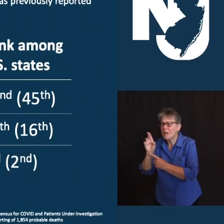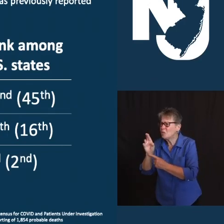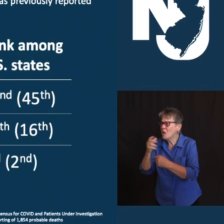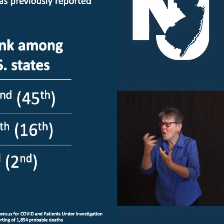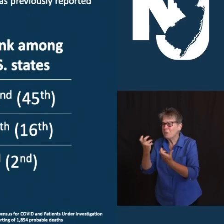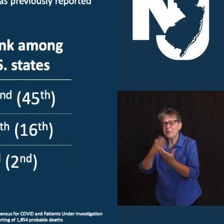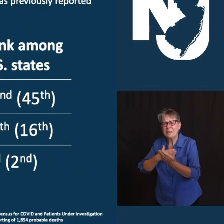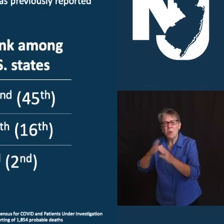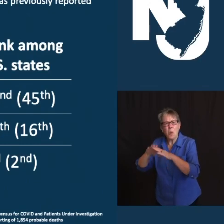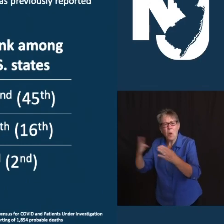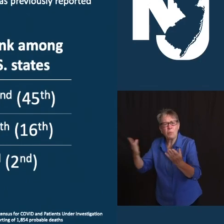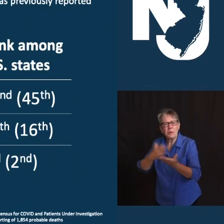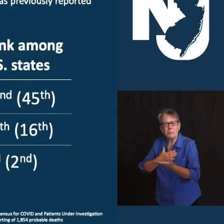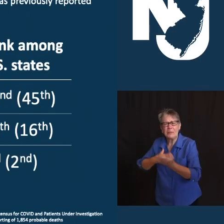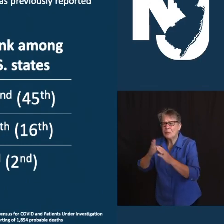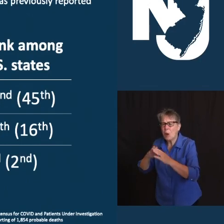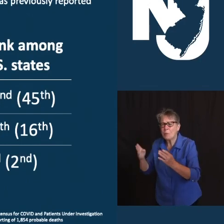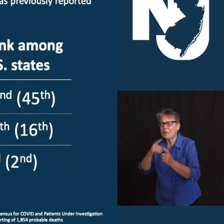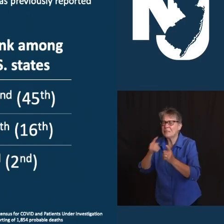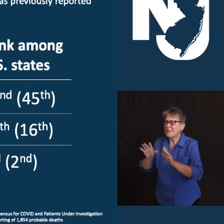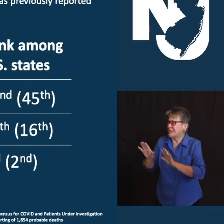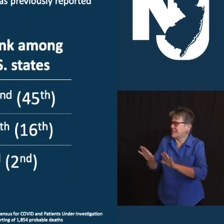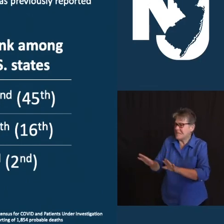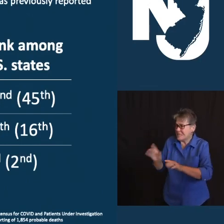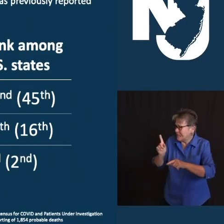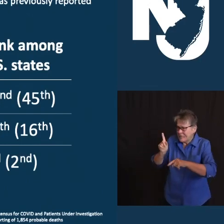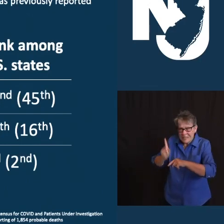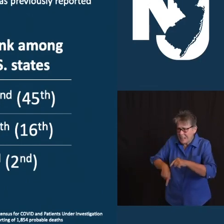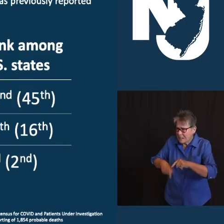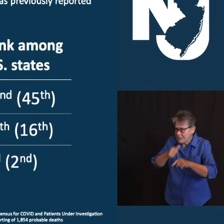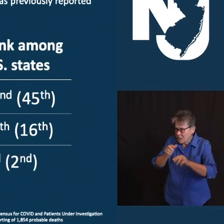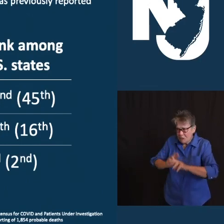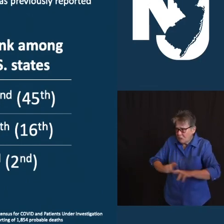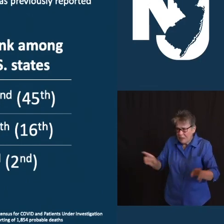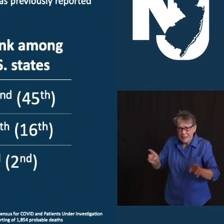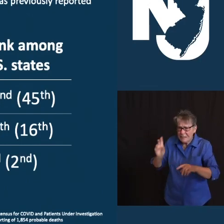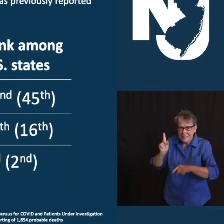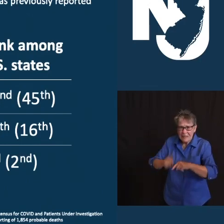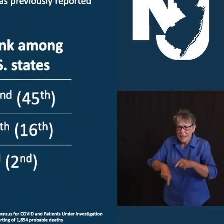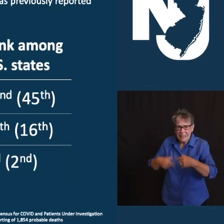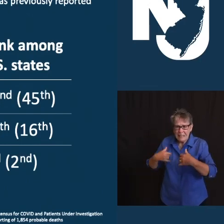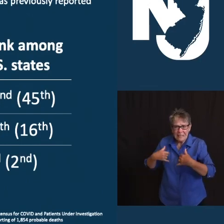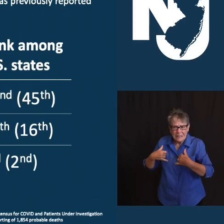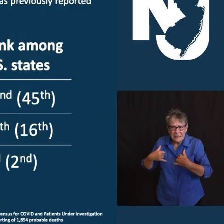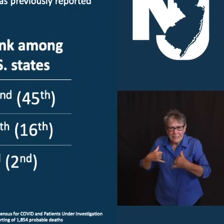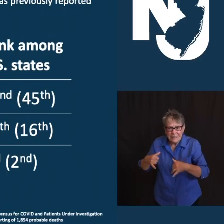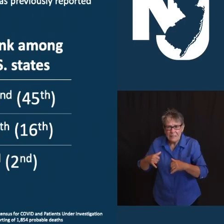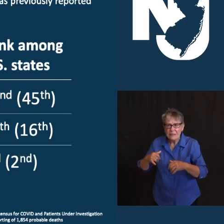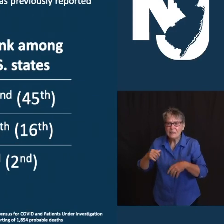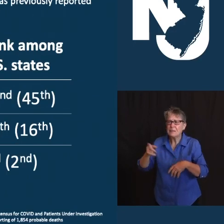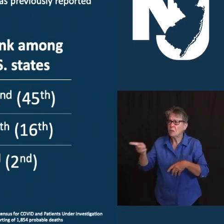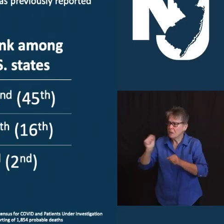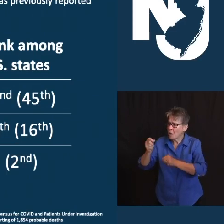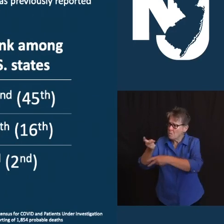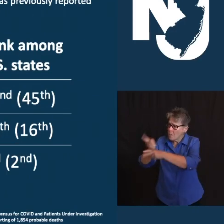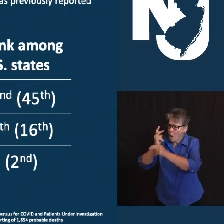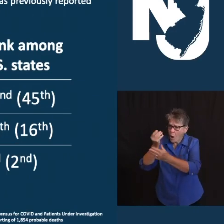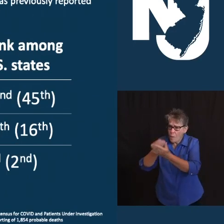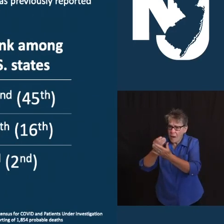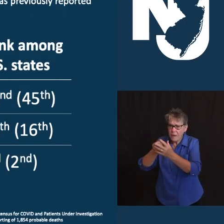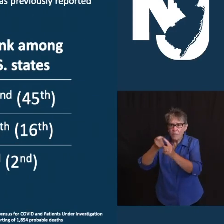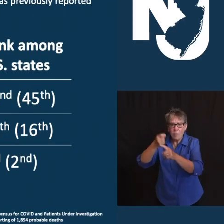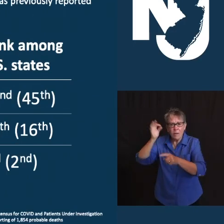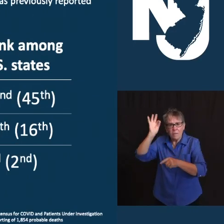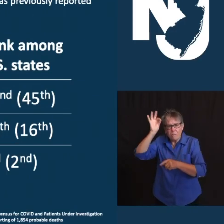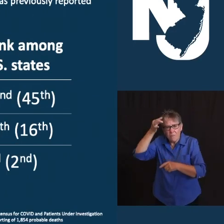that ability to borrow is going to allow us to do things with small businesses, particularly the restaurant sector that's been crushed. It's why we